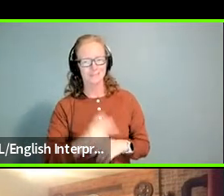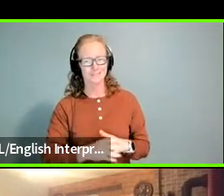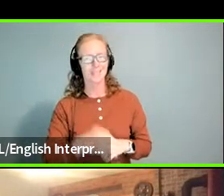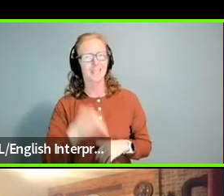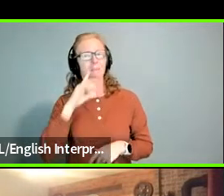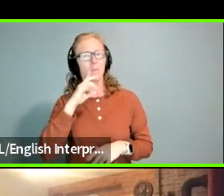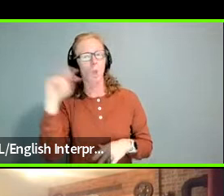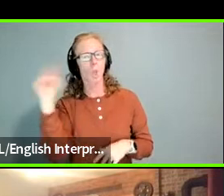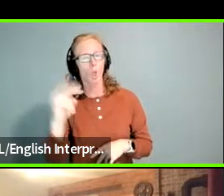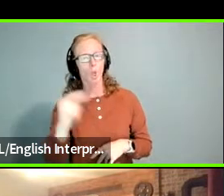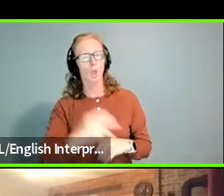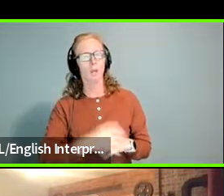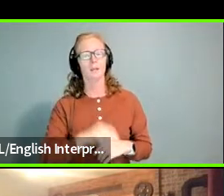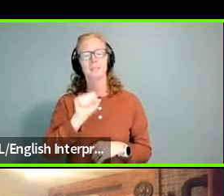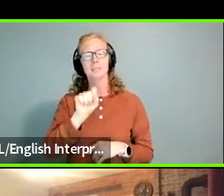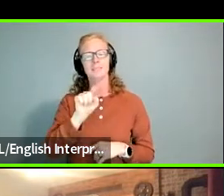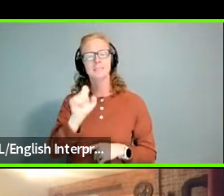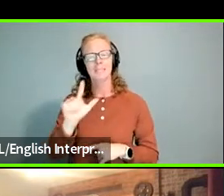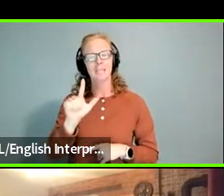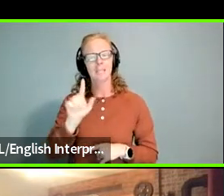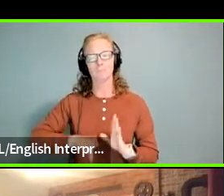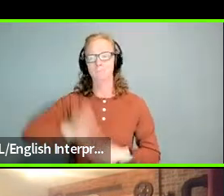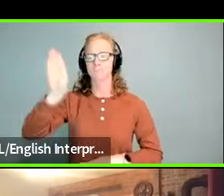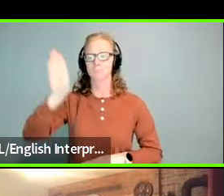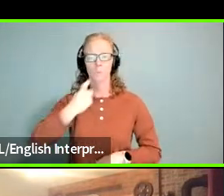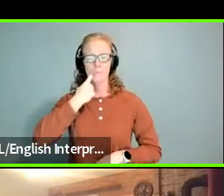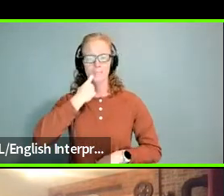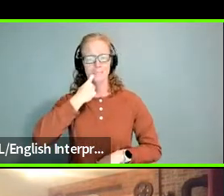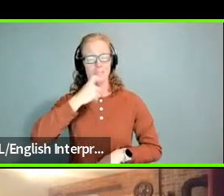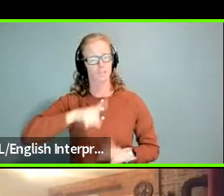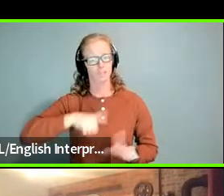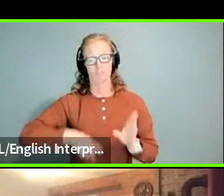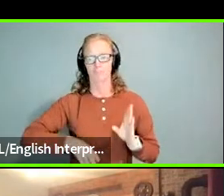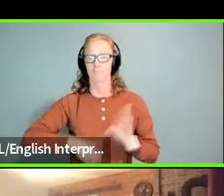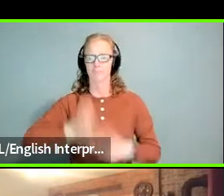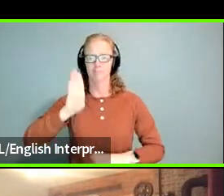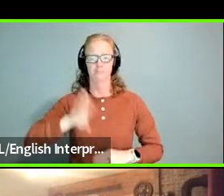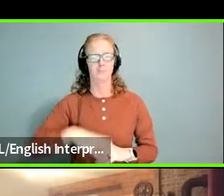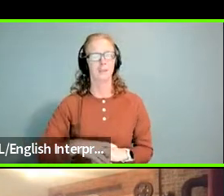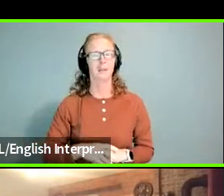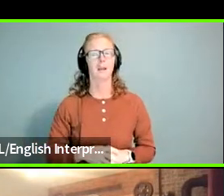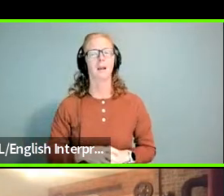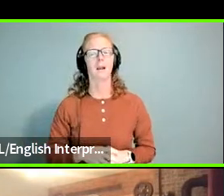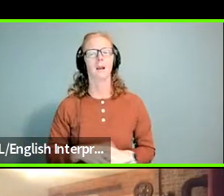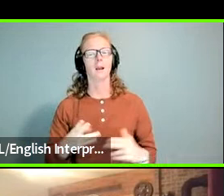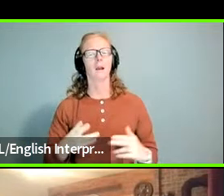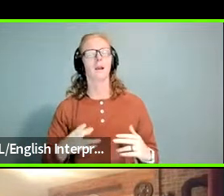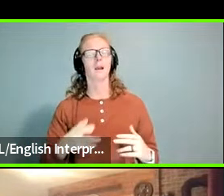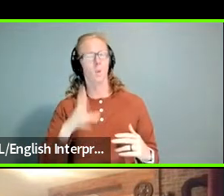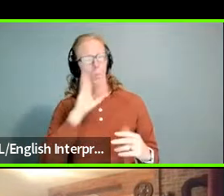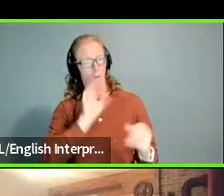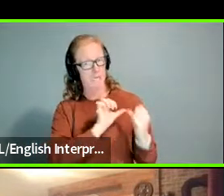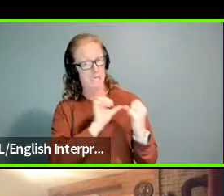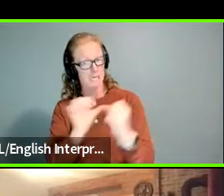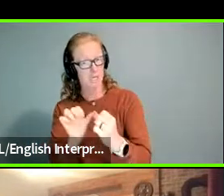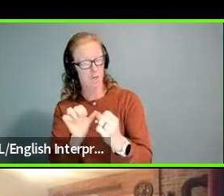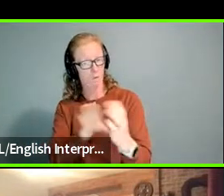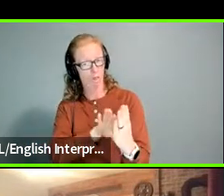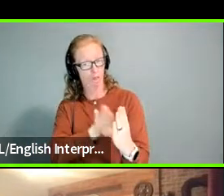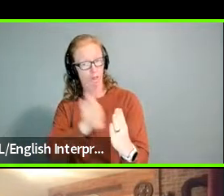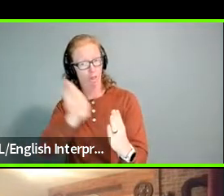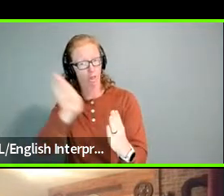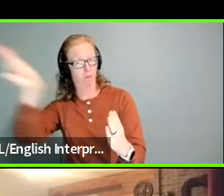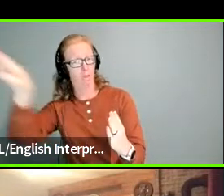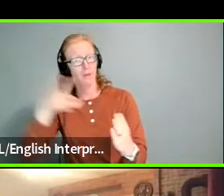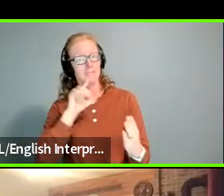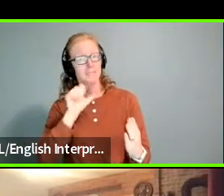at the chart, steel has really gone up in the last few years, but we're not saying that that's going to continue at that same trajectory for the